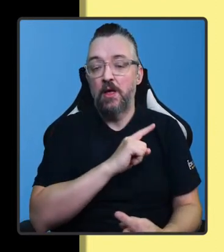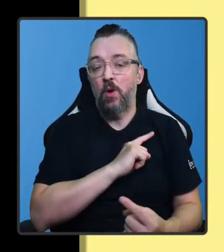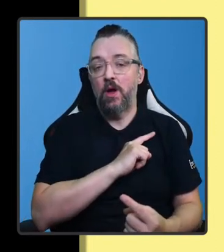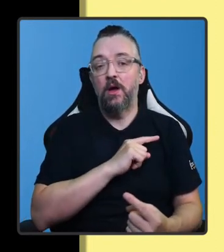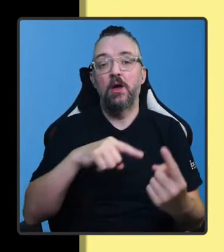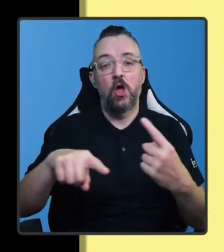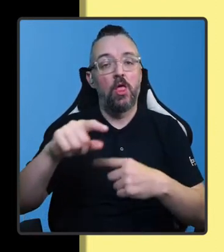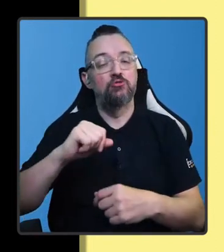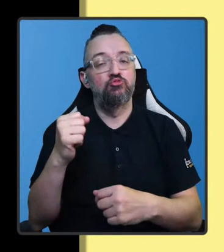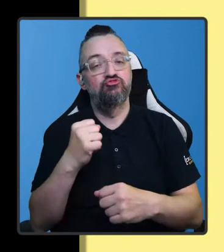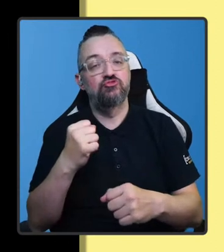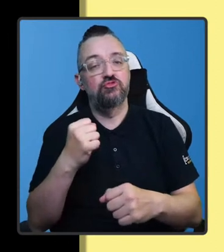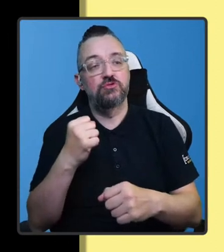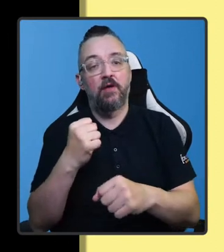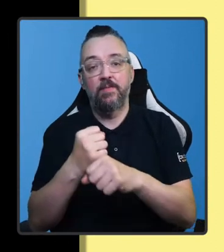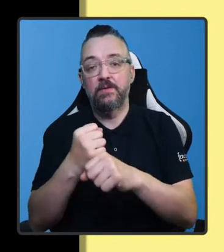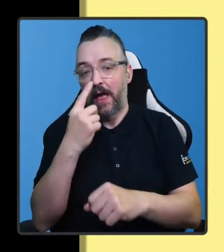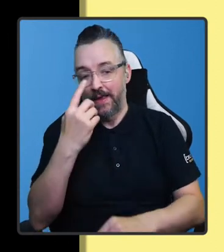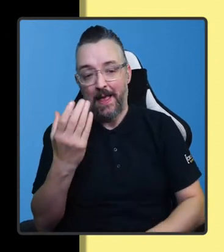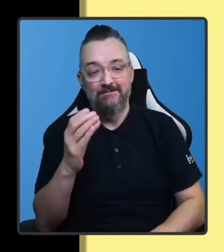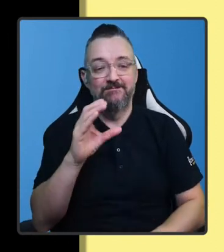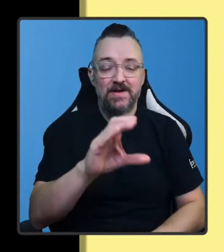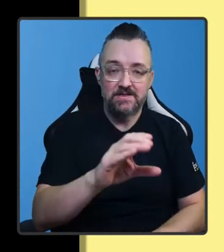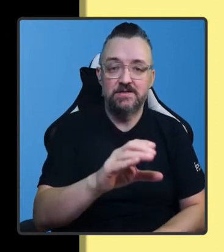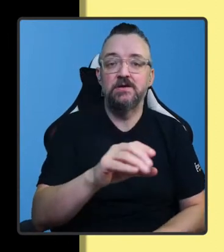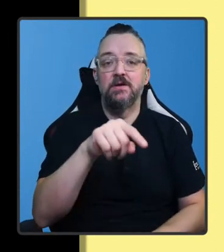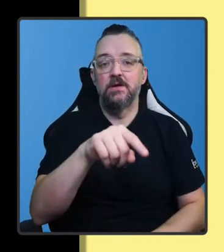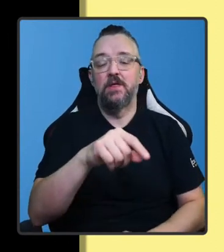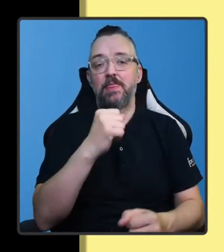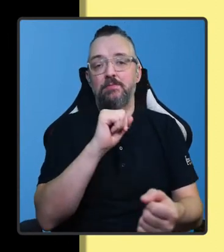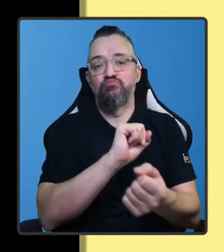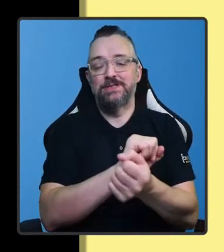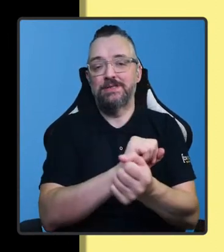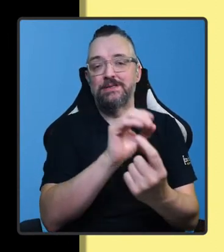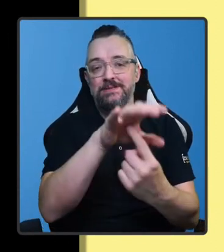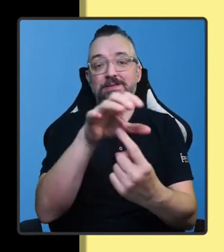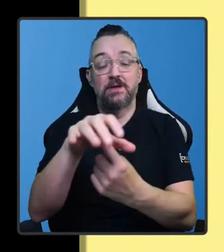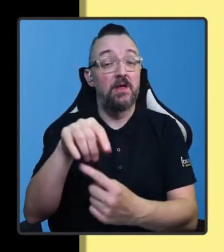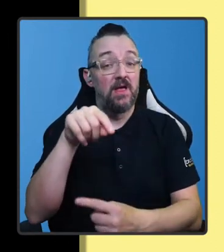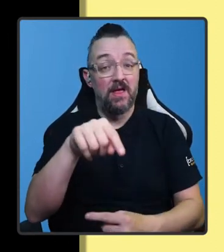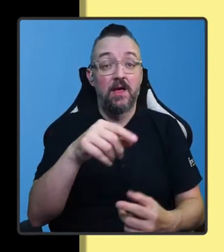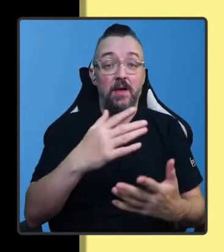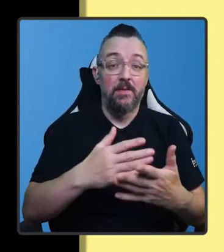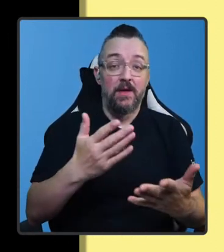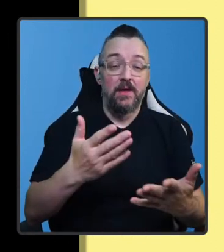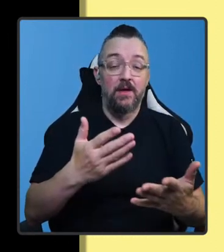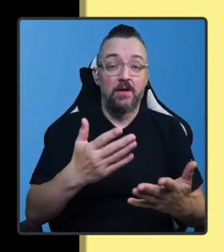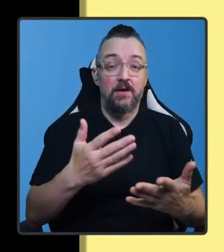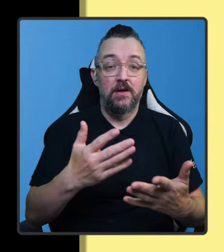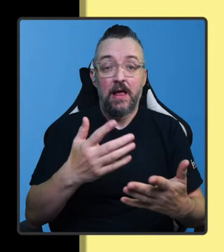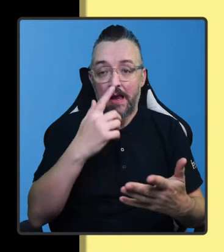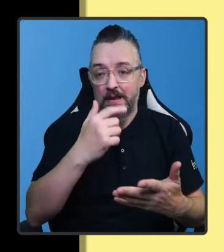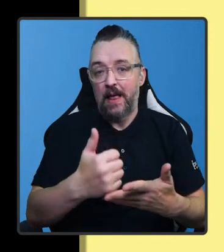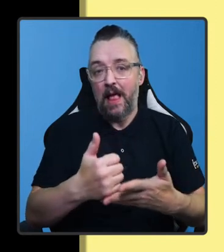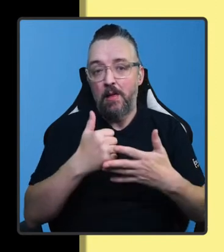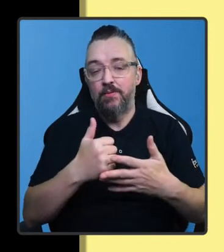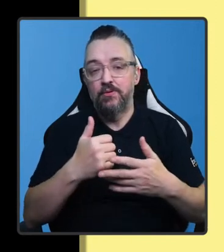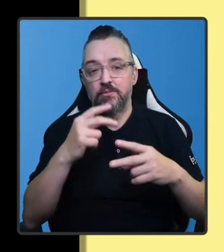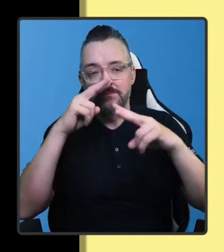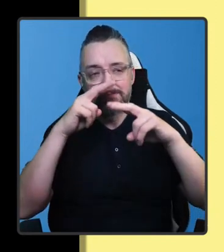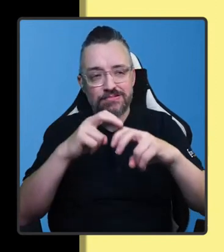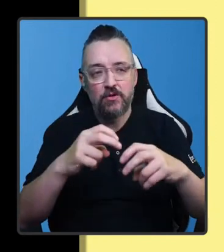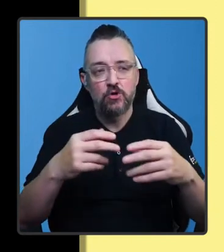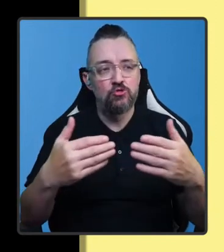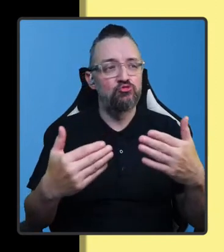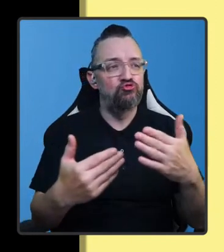Government investing in the prison estate. These are all steps to help us move towards a new way of looking for better outcomes,